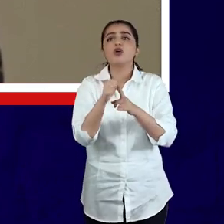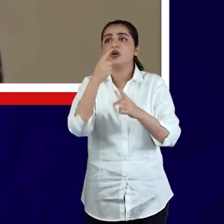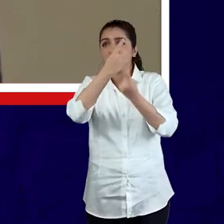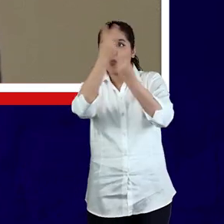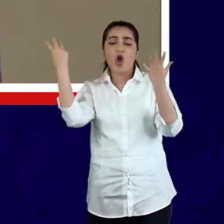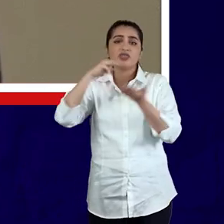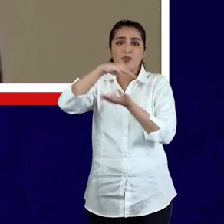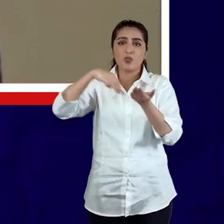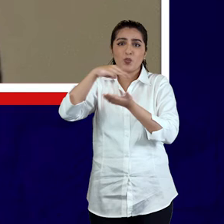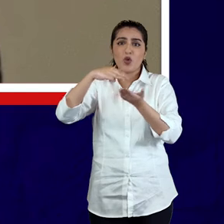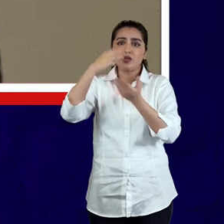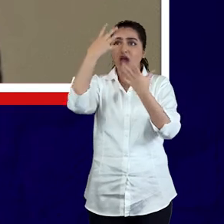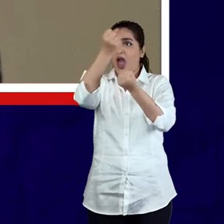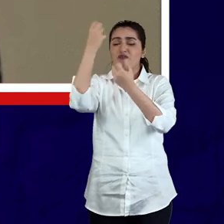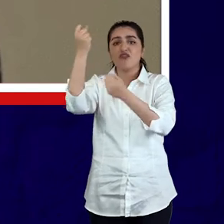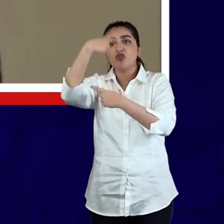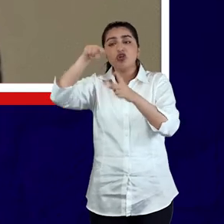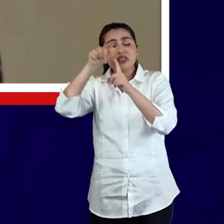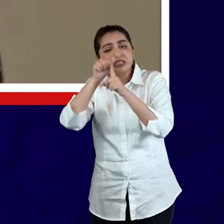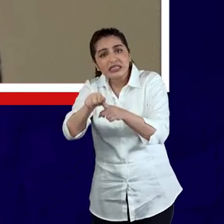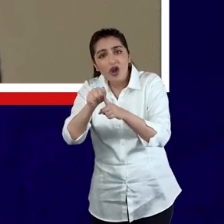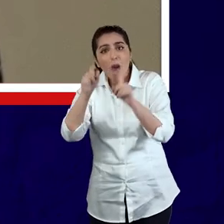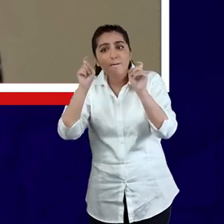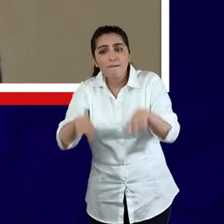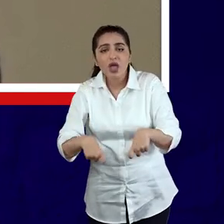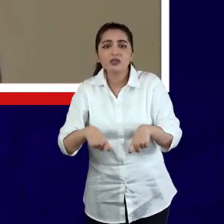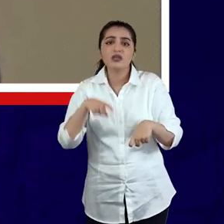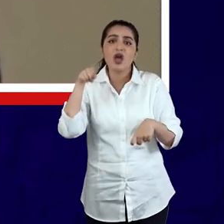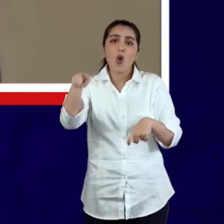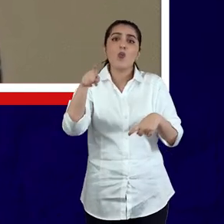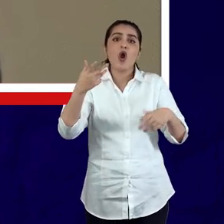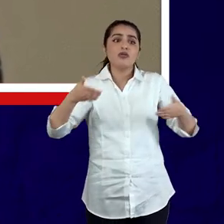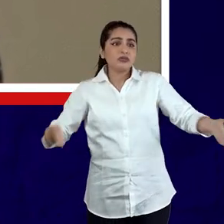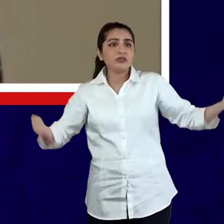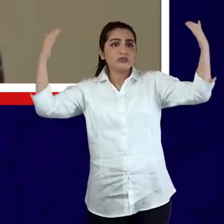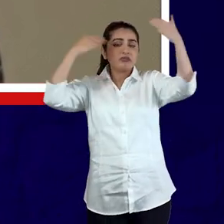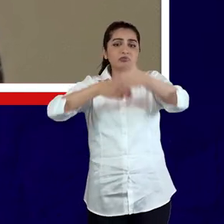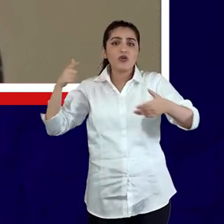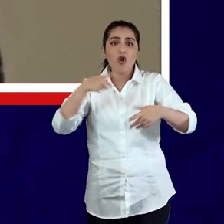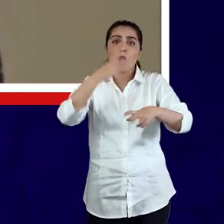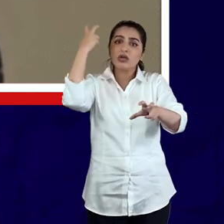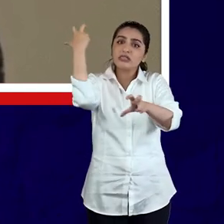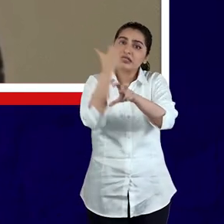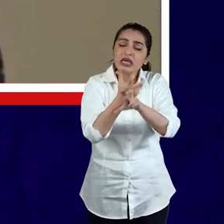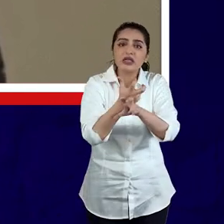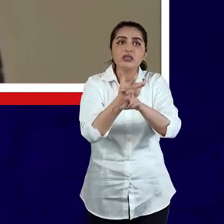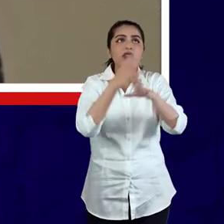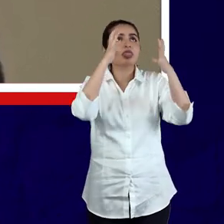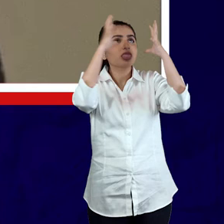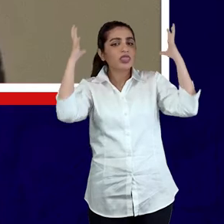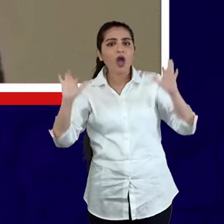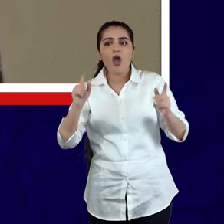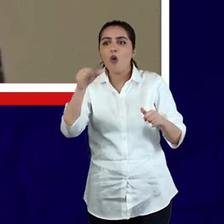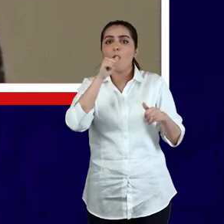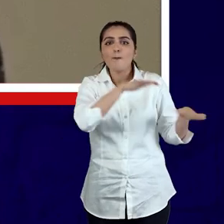of the countries really have to make sure that the population that is more vulnerable or most vulnerable is equipped with, you know,